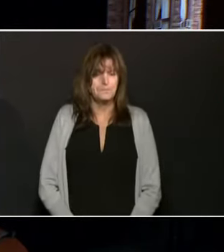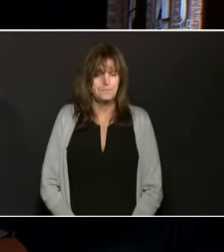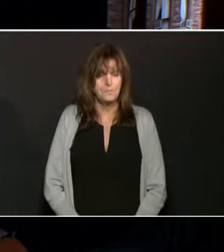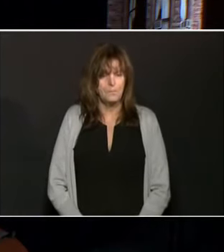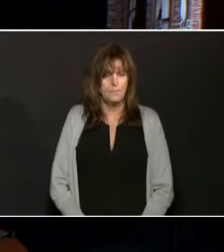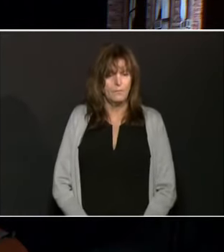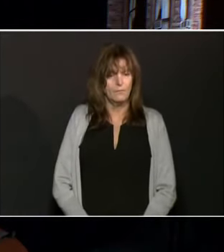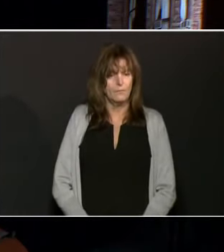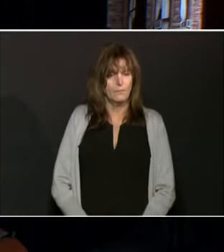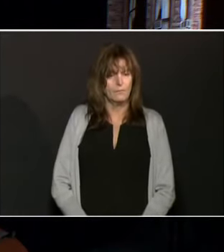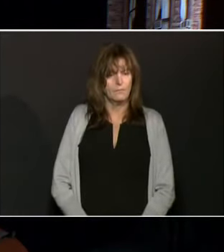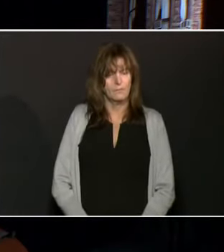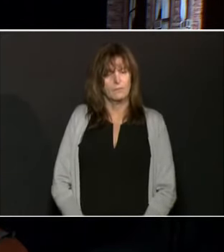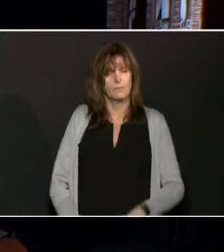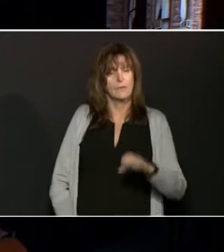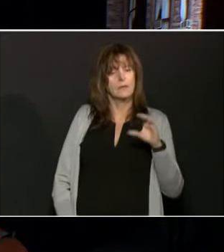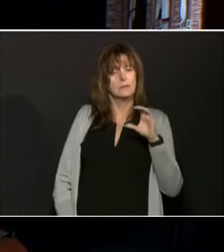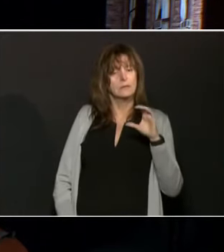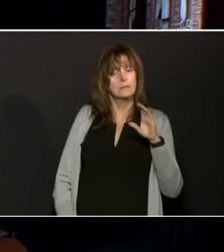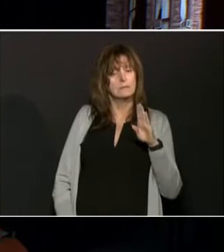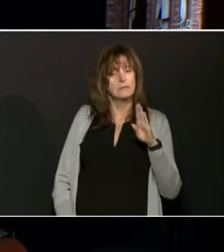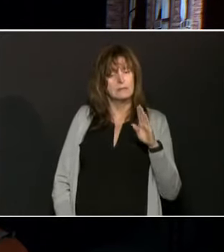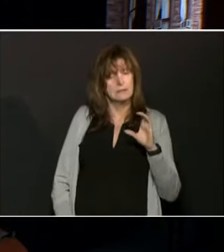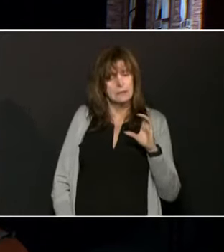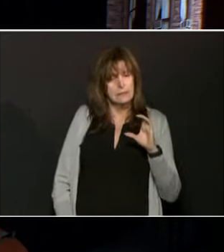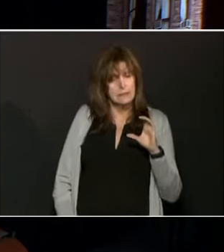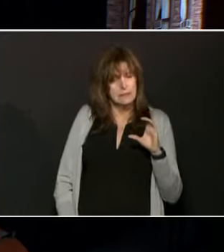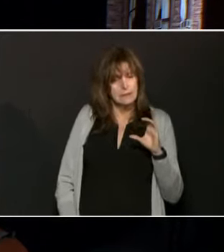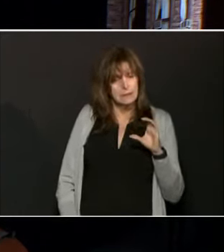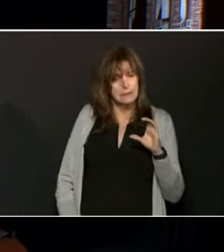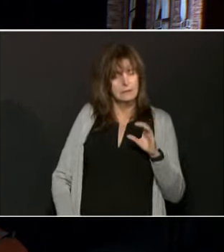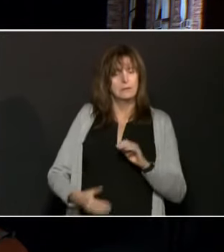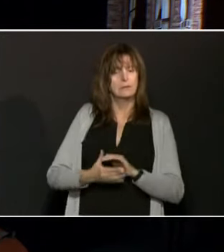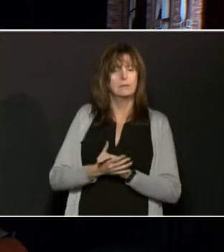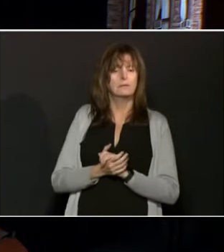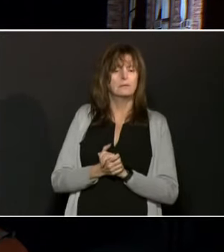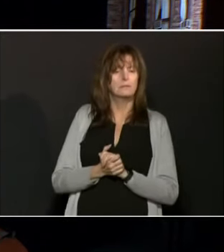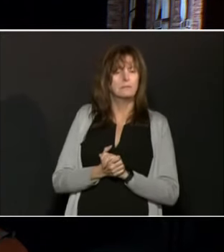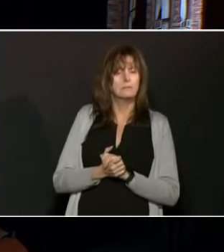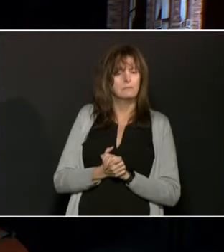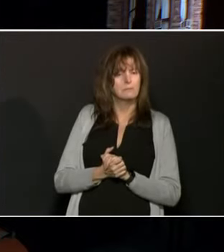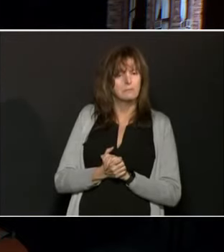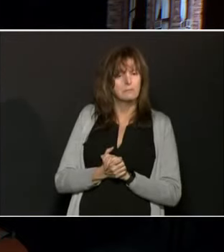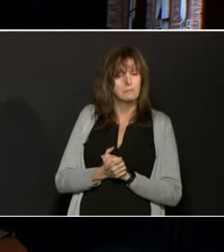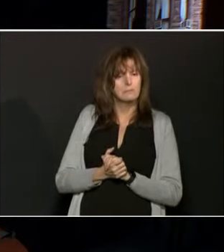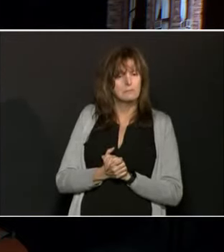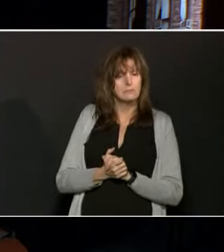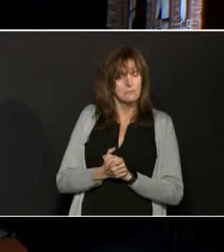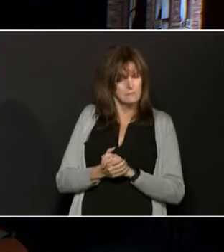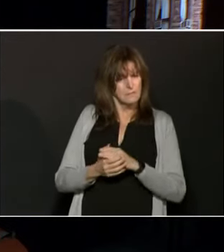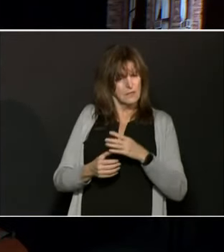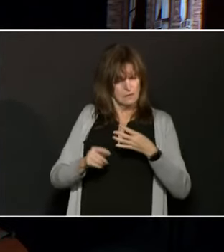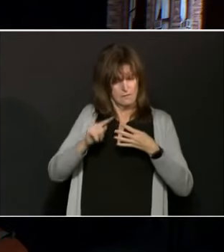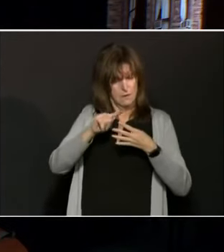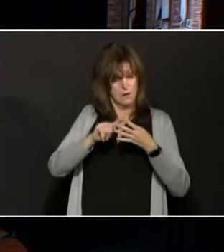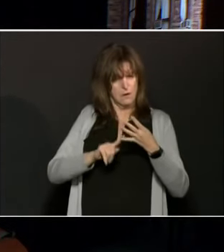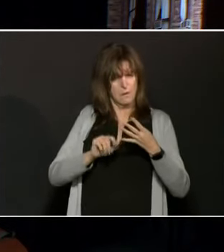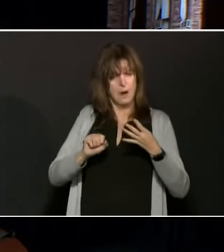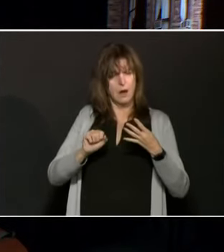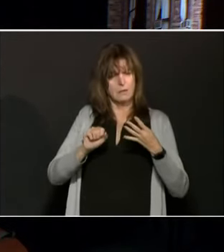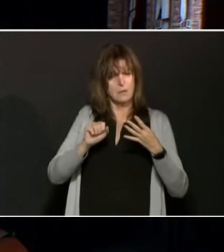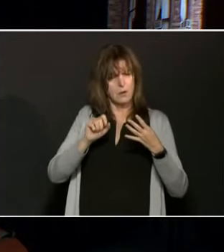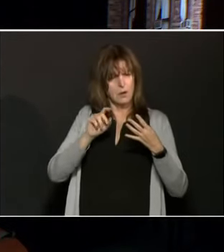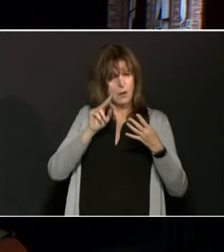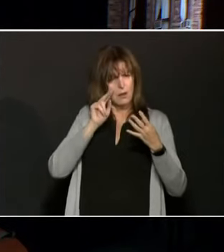Hi there. Looking at those 4 different modeling projections, there's such a huge difference we're seeing in terms of what could come